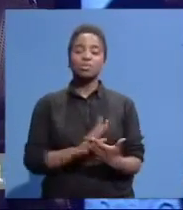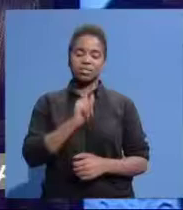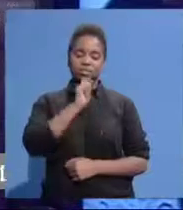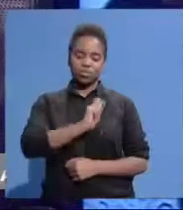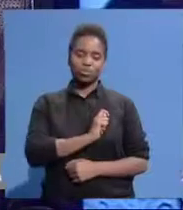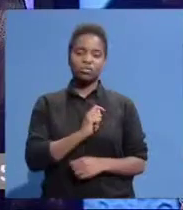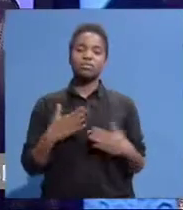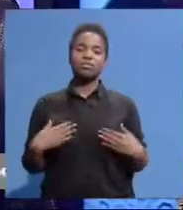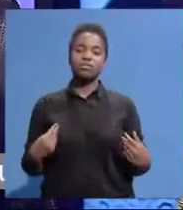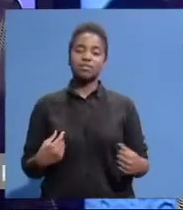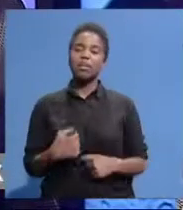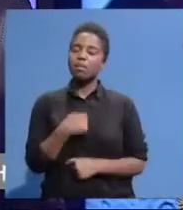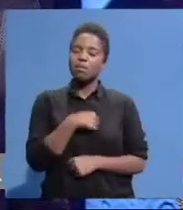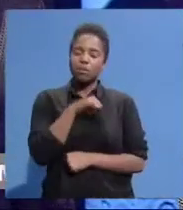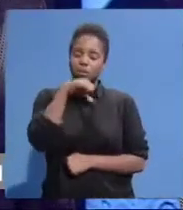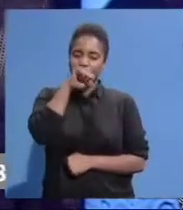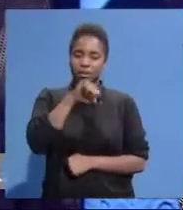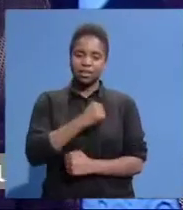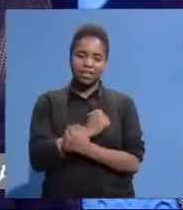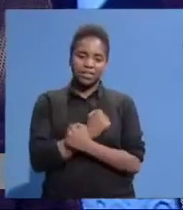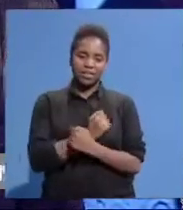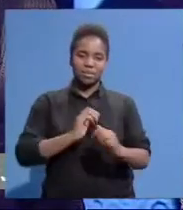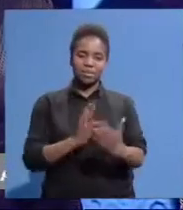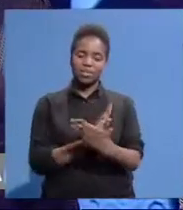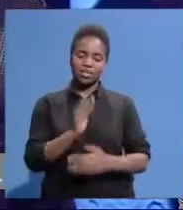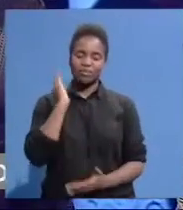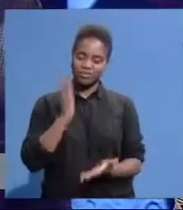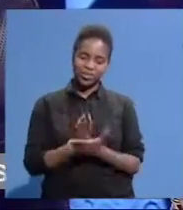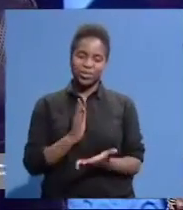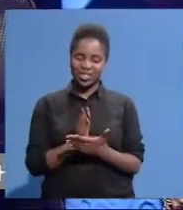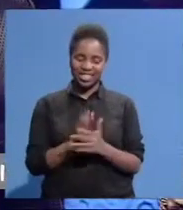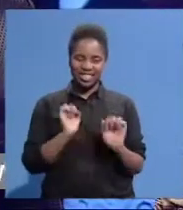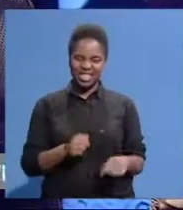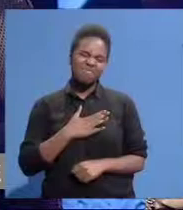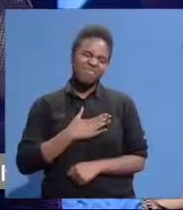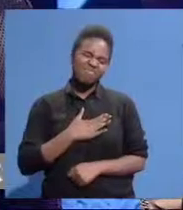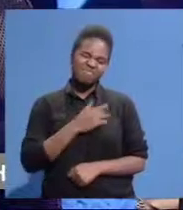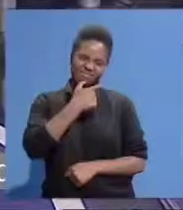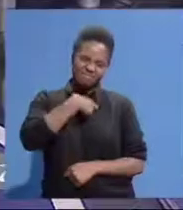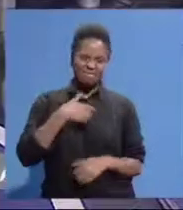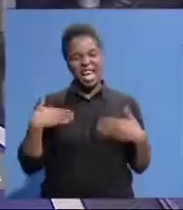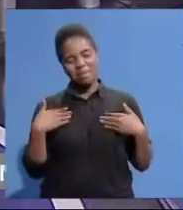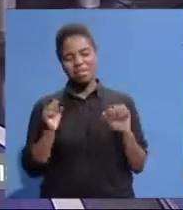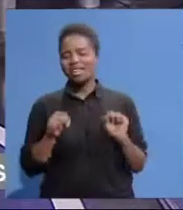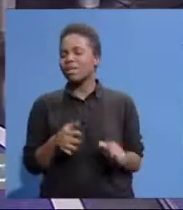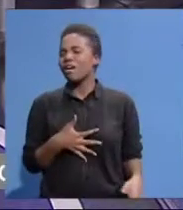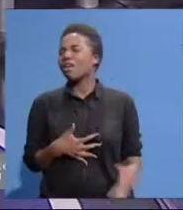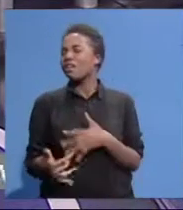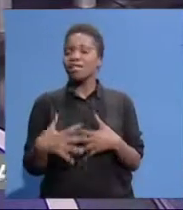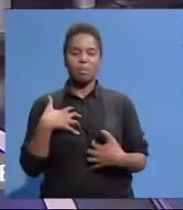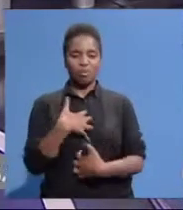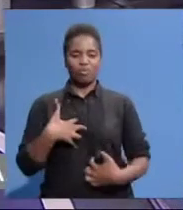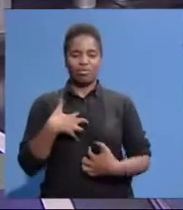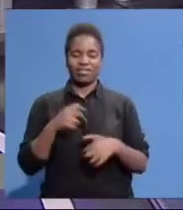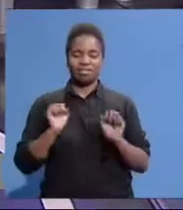You know, I mean, I personally can't live without music. So definitely. Feeling sad, feeling happy, you sing. Any type of emotion.